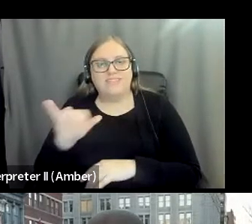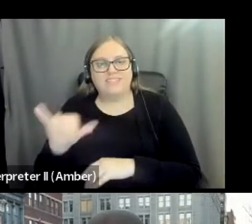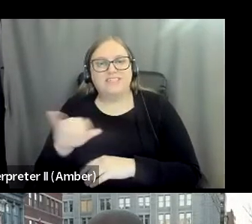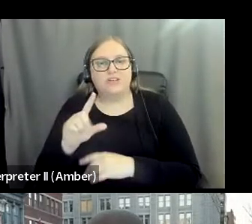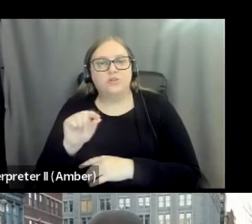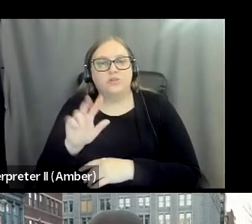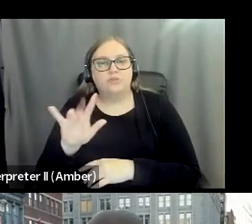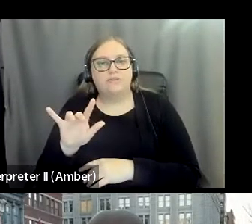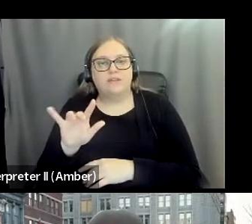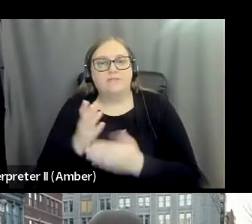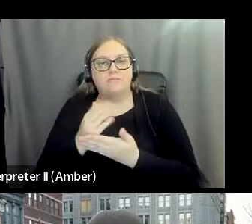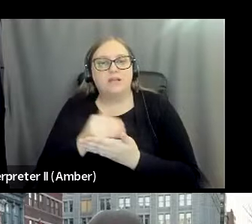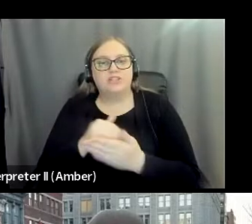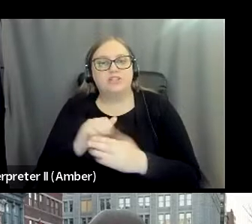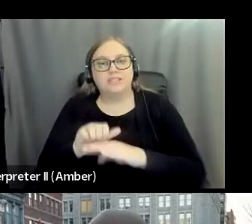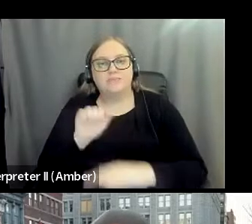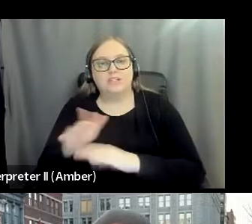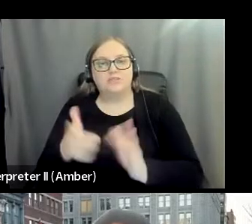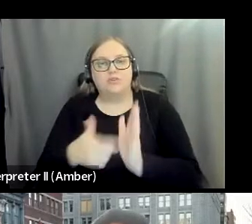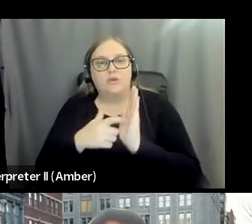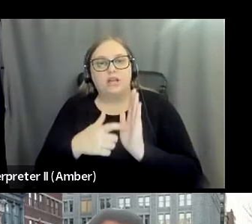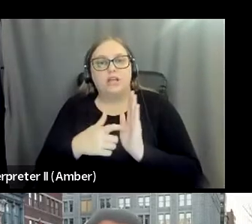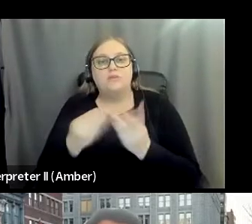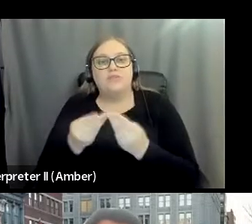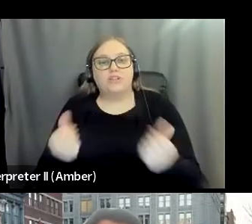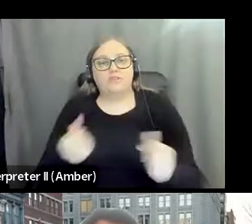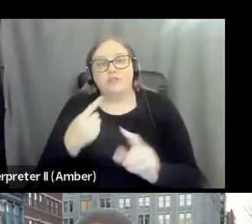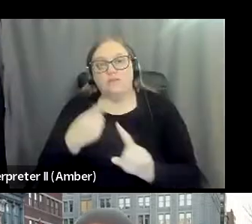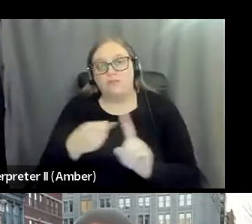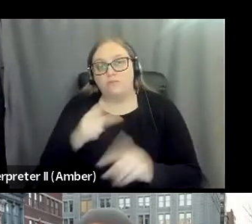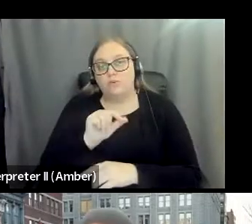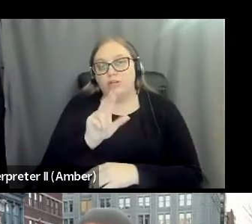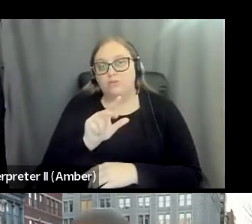2025 budget submission requirements resolution of 2023.